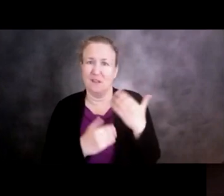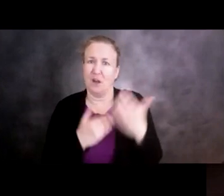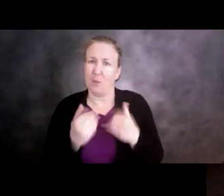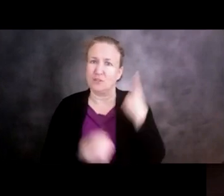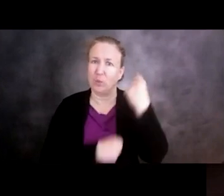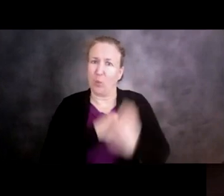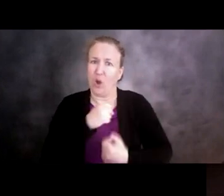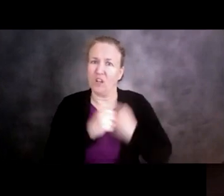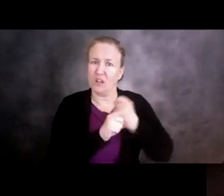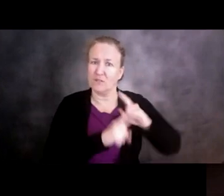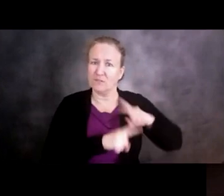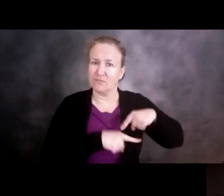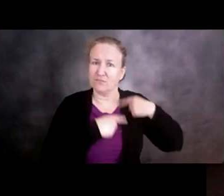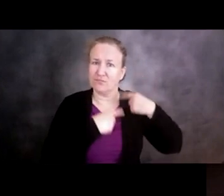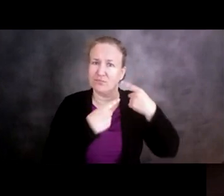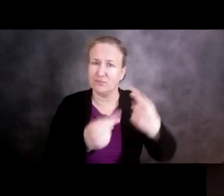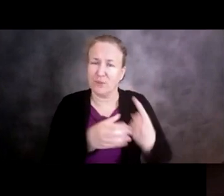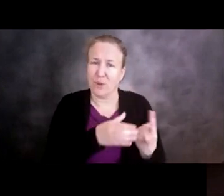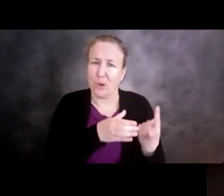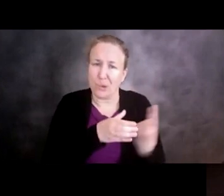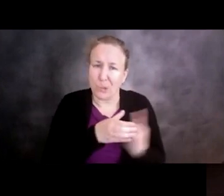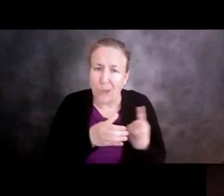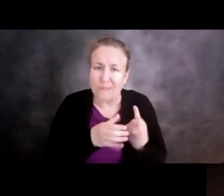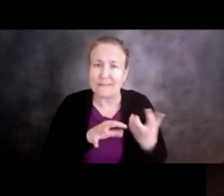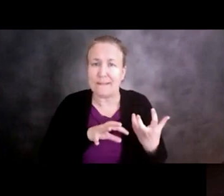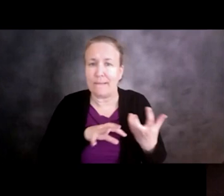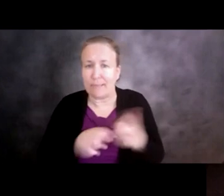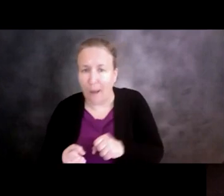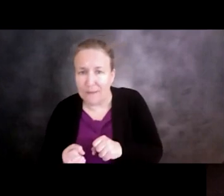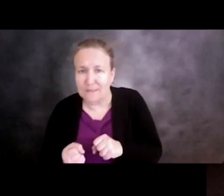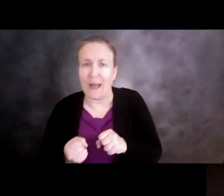into this kind of quarantine, lockdown,